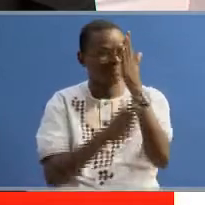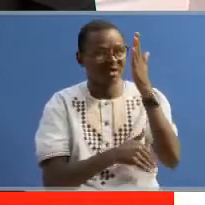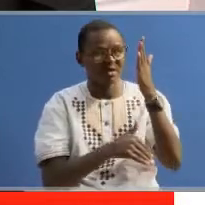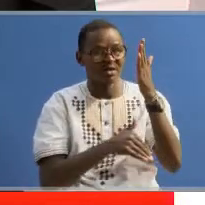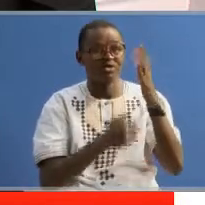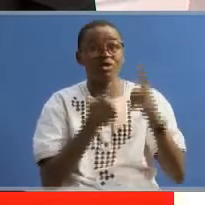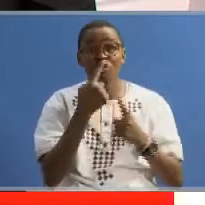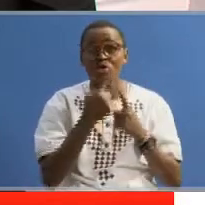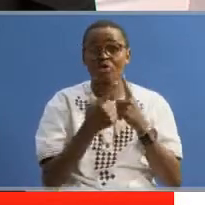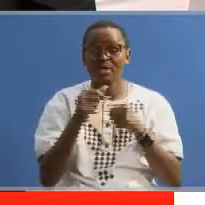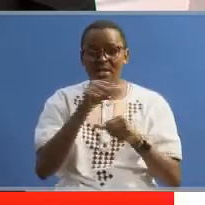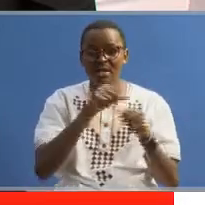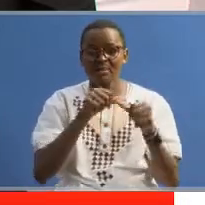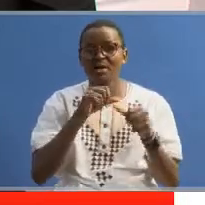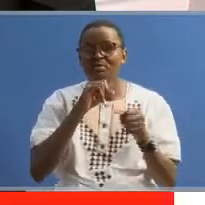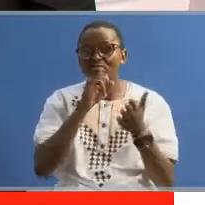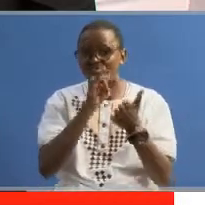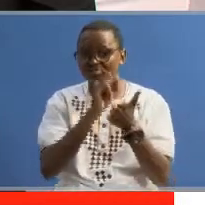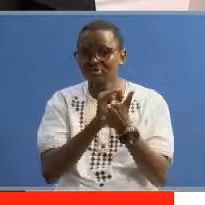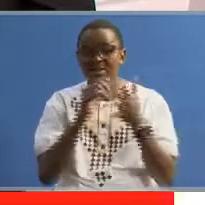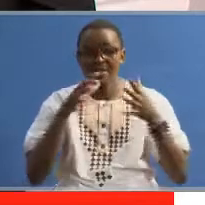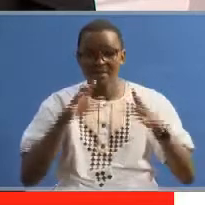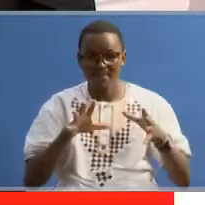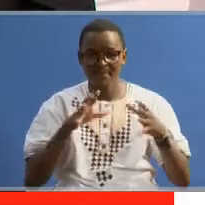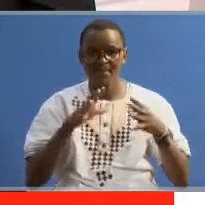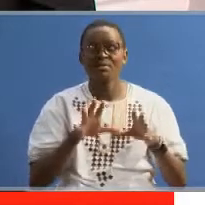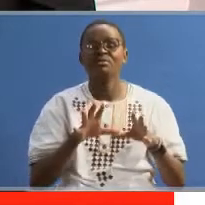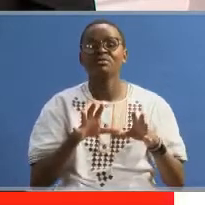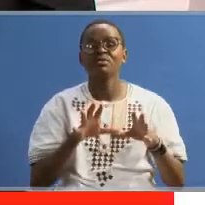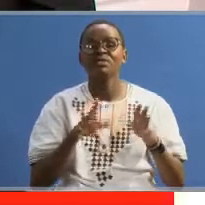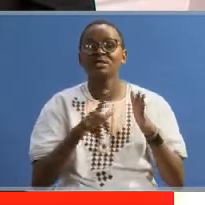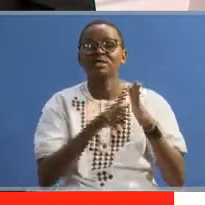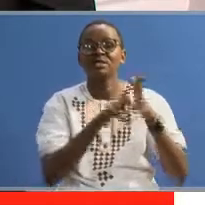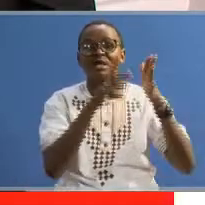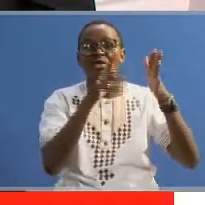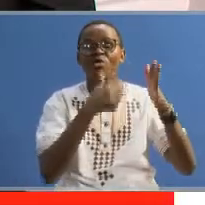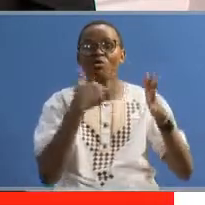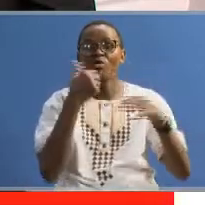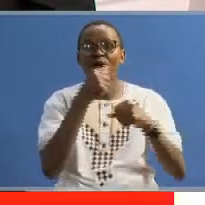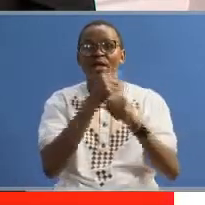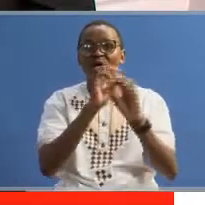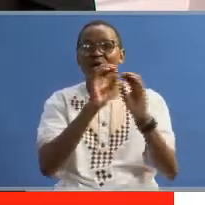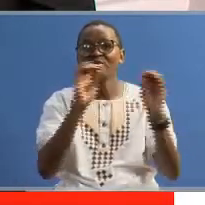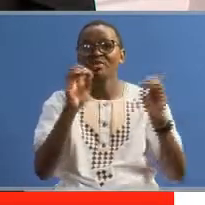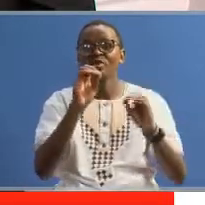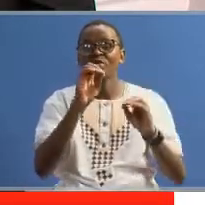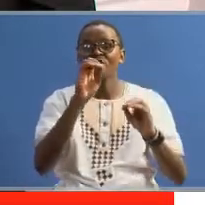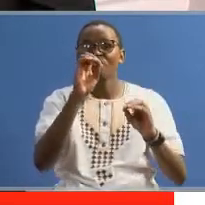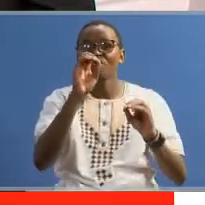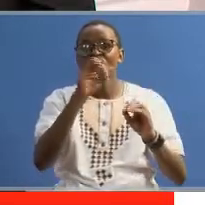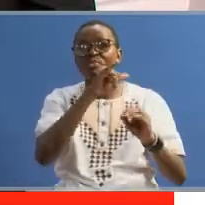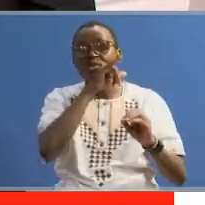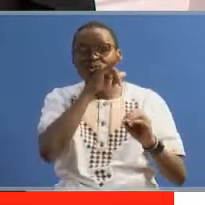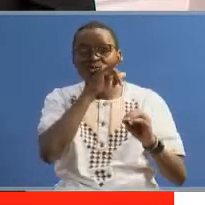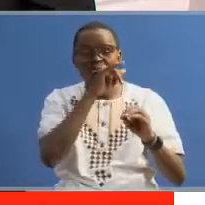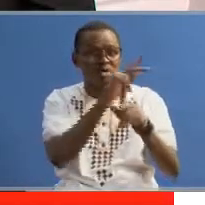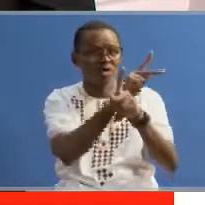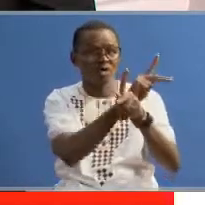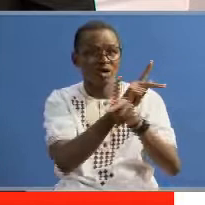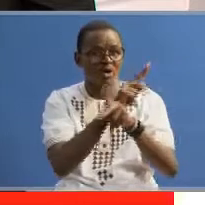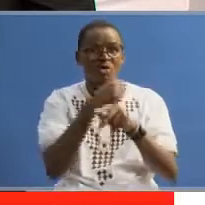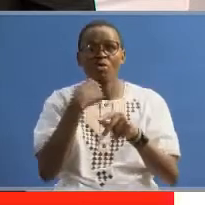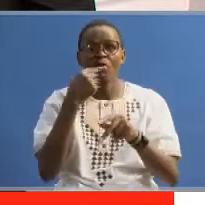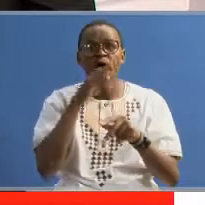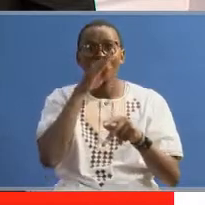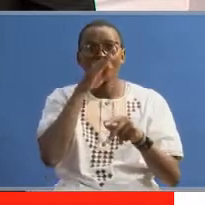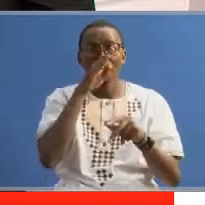what we are talking about, because these are people. I mean, this is a lawyer who had done nothing wrong. He was just protecting someone who had